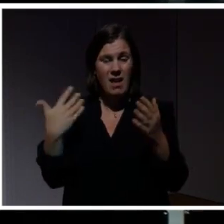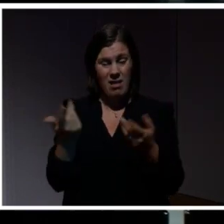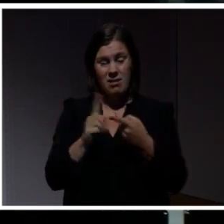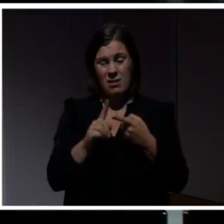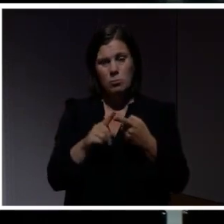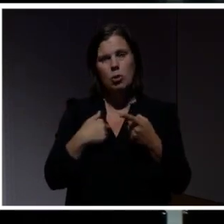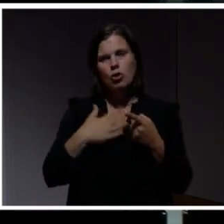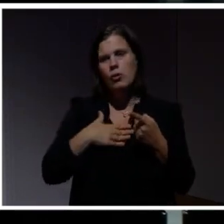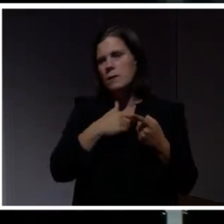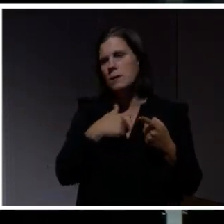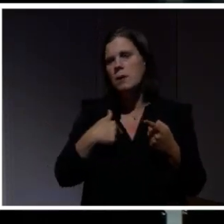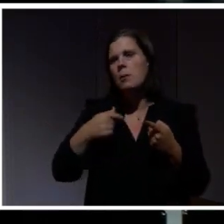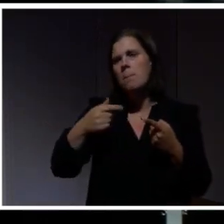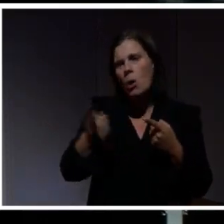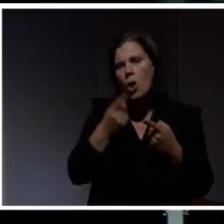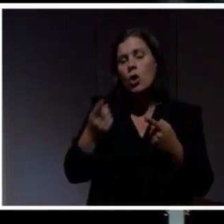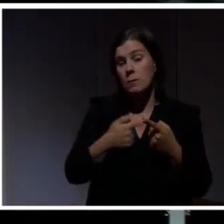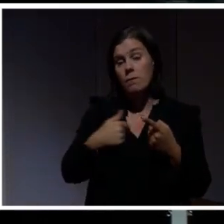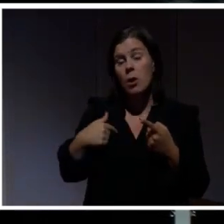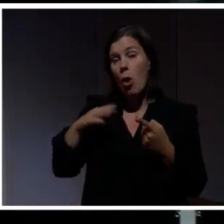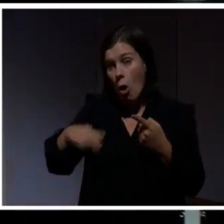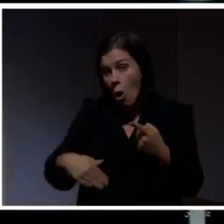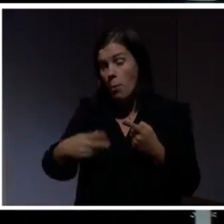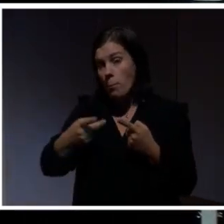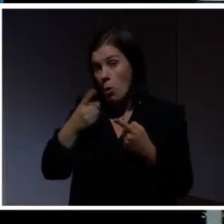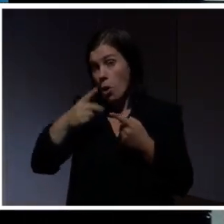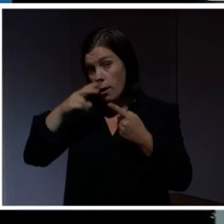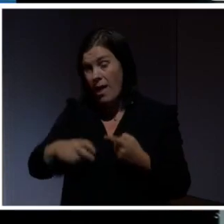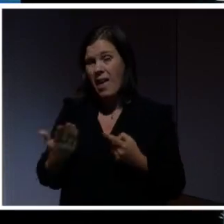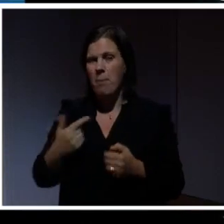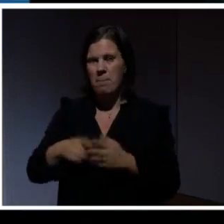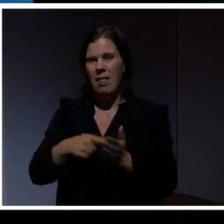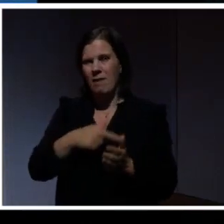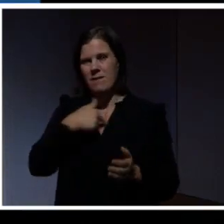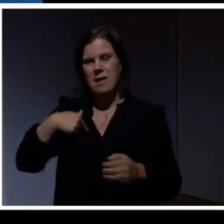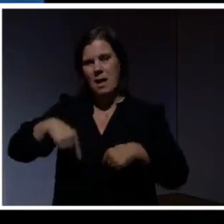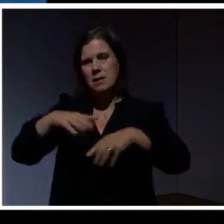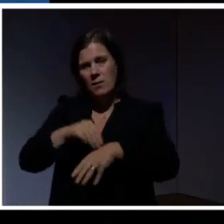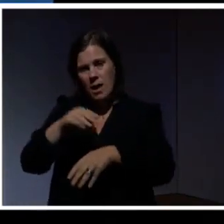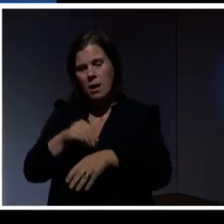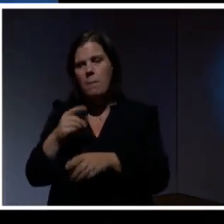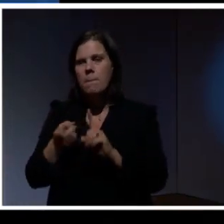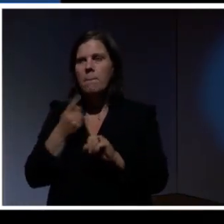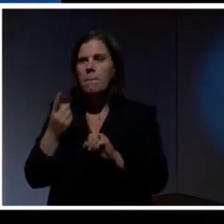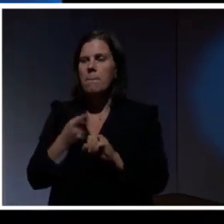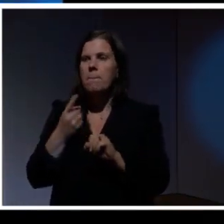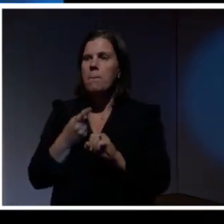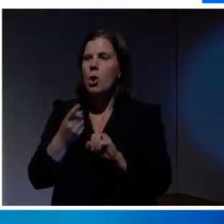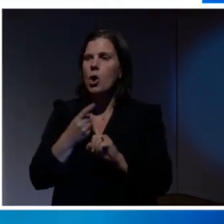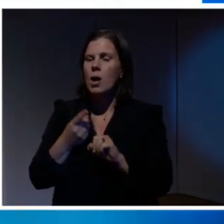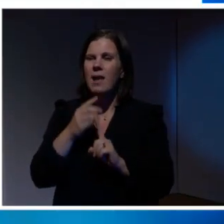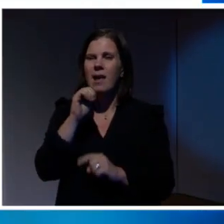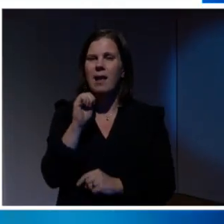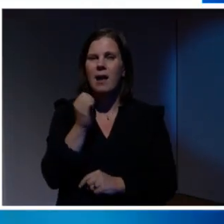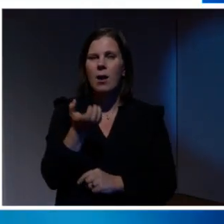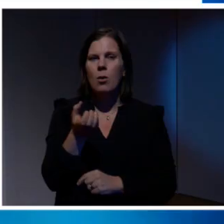should start to look at, and we are starting to look at, and when I say we, I mean Sweden, is really building up what we call an